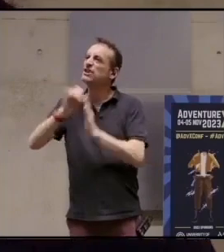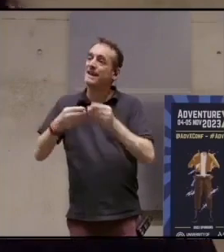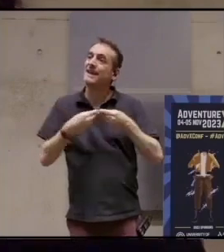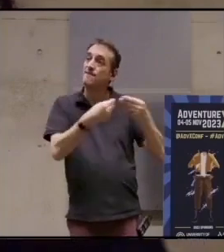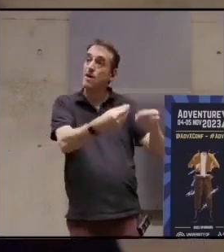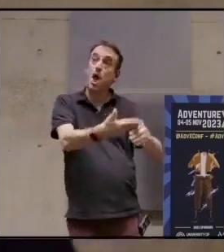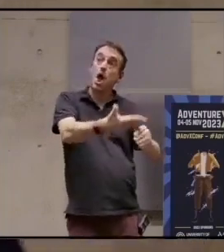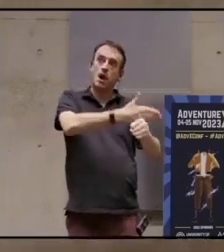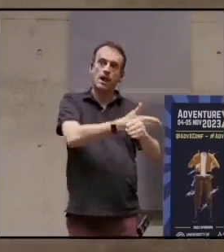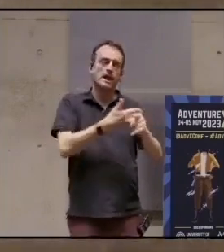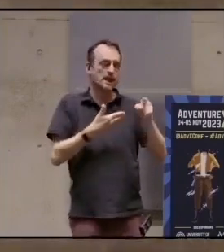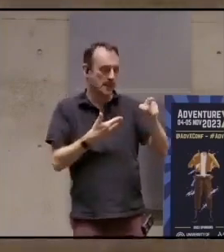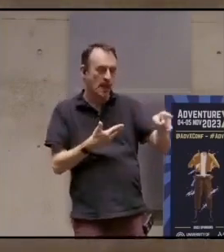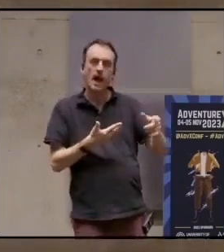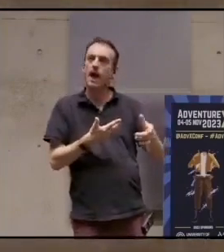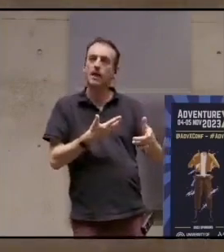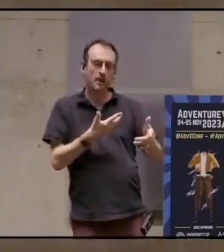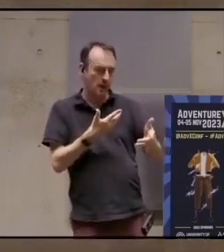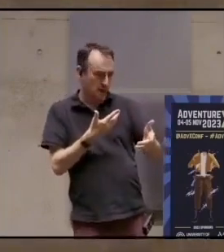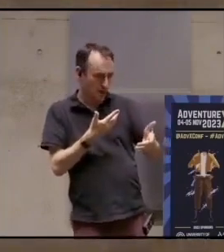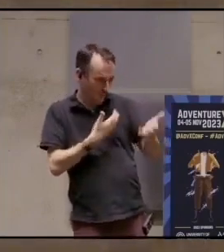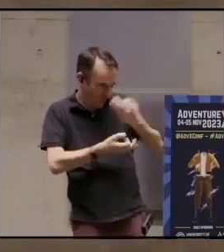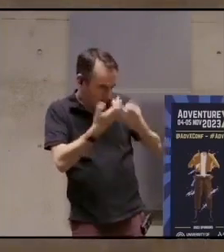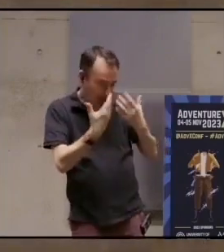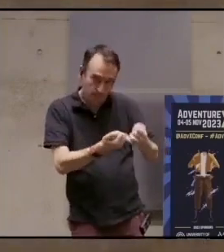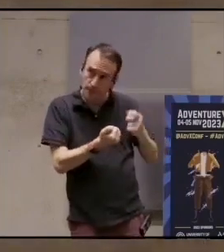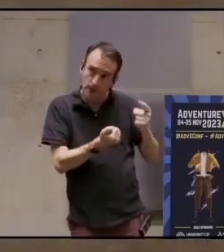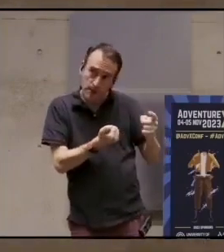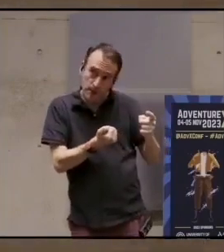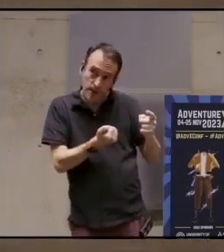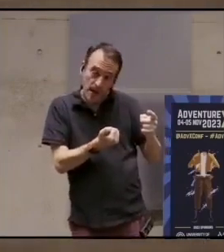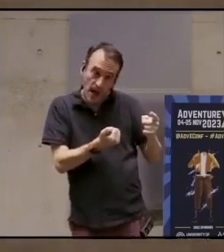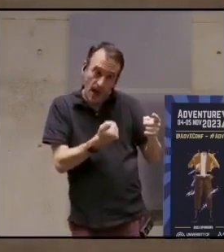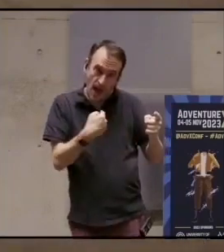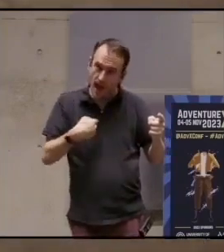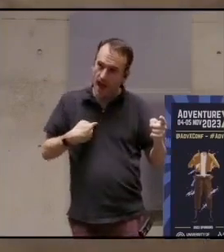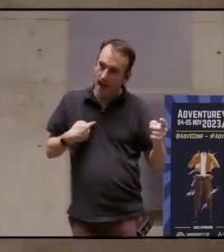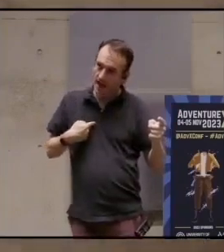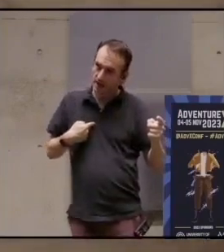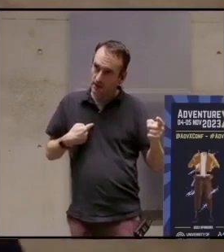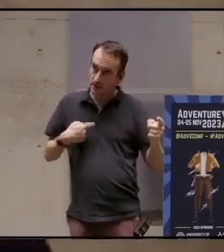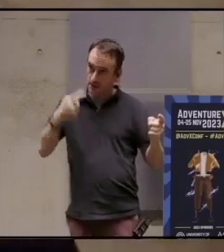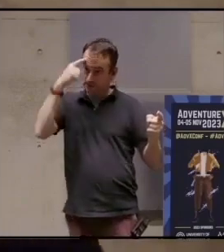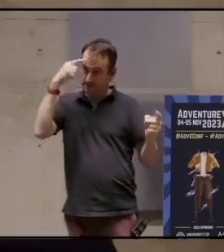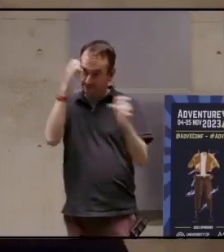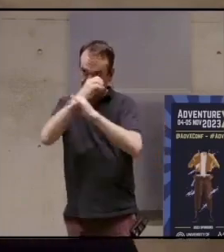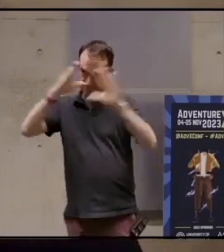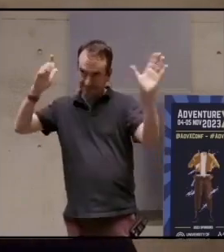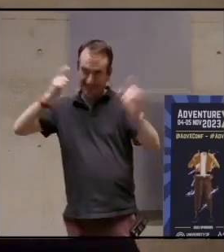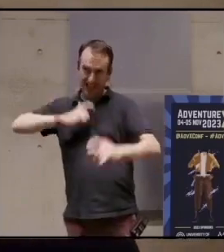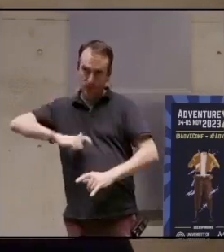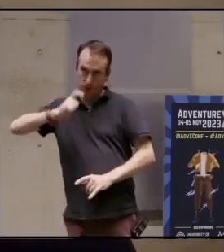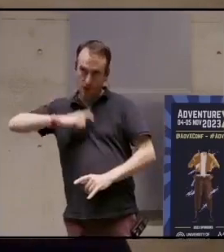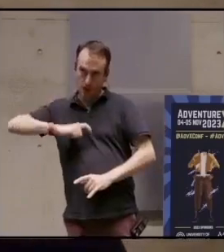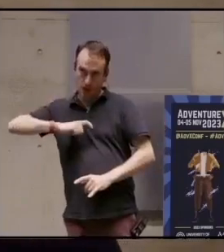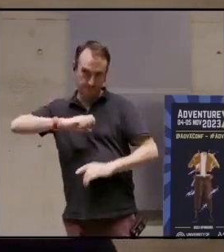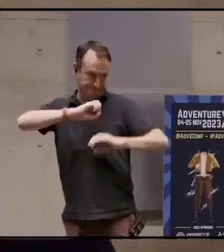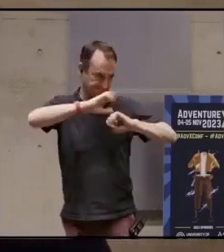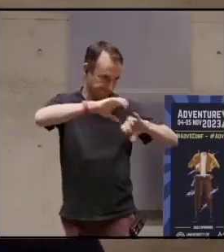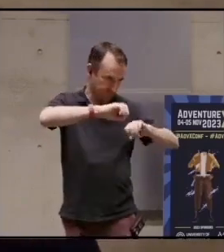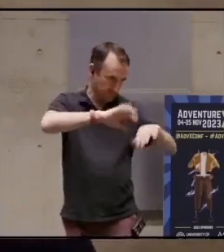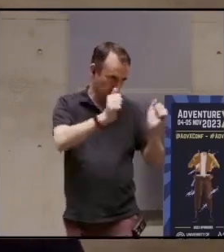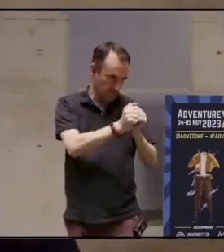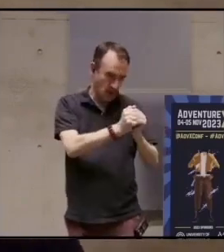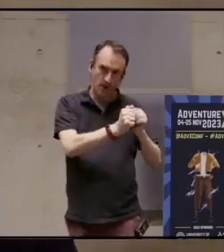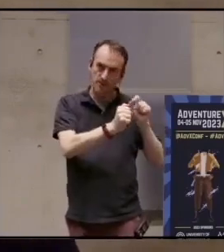have any questions, and you confirm what you think their character needs to do, what your vision is for the work their character needs to do